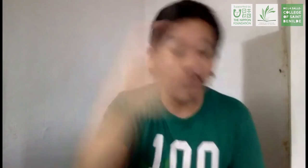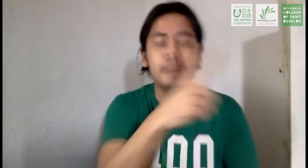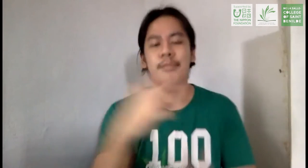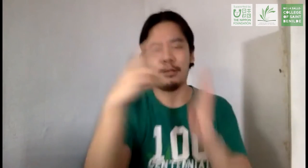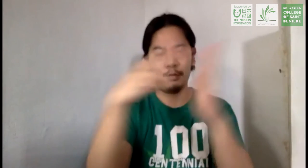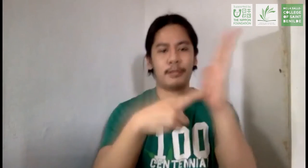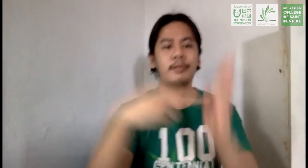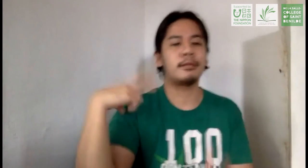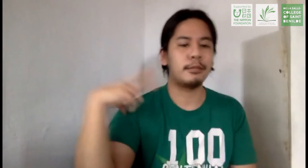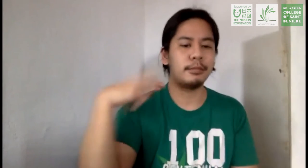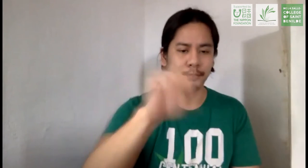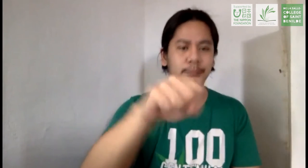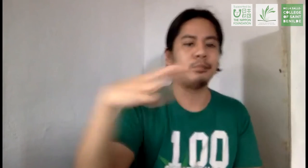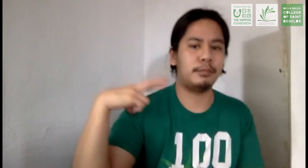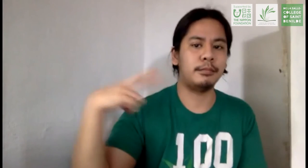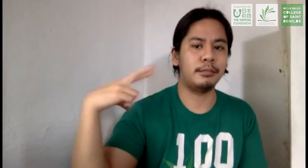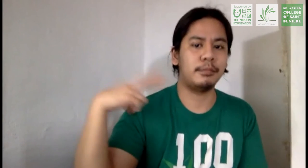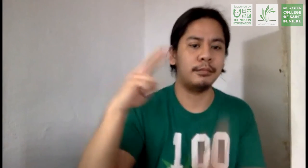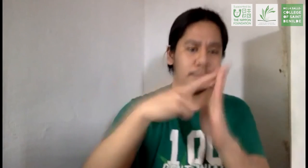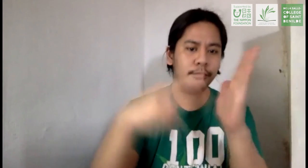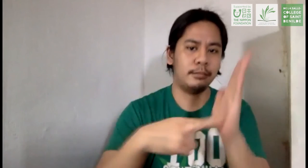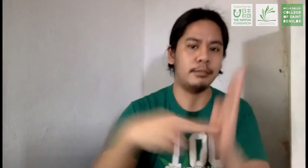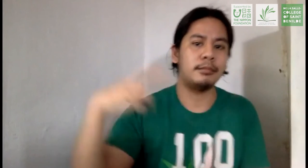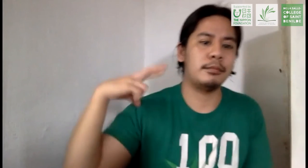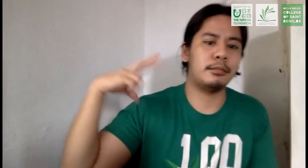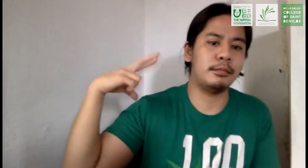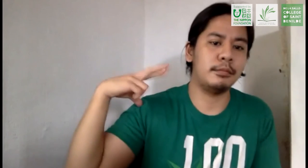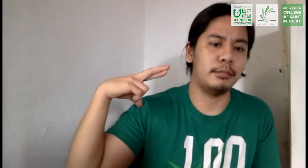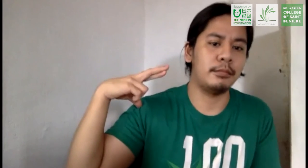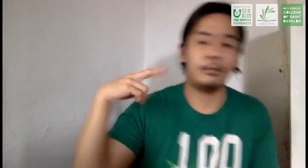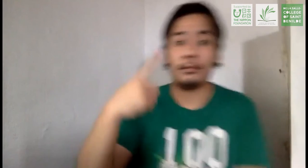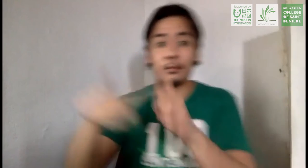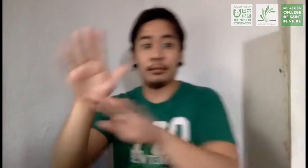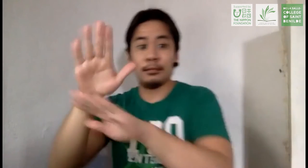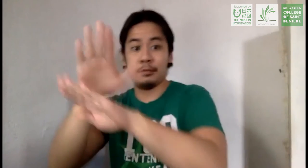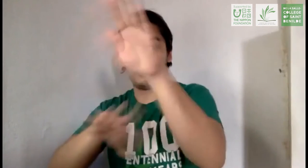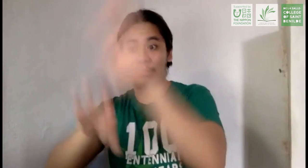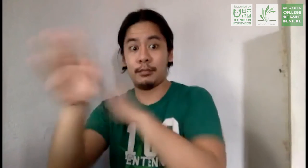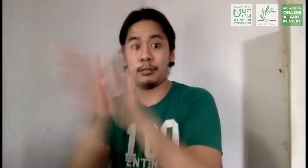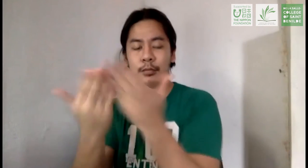there is a, you know, rule about the dominant hand, but you remember Stokey?